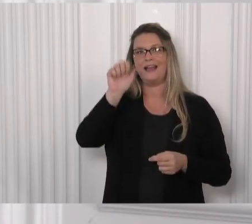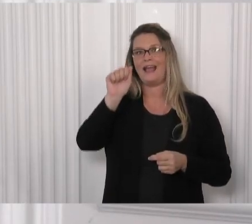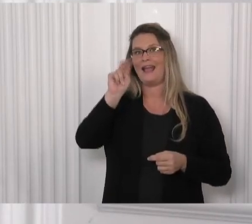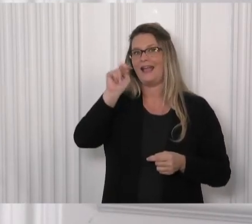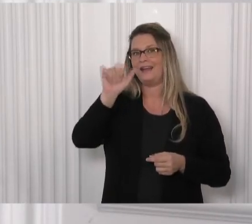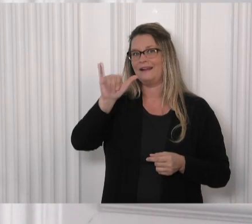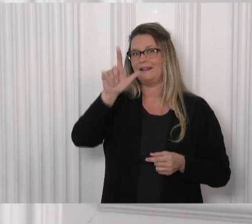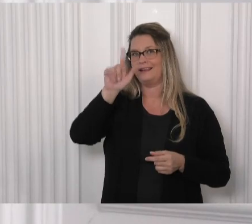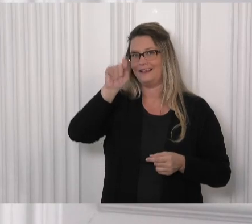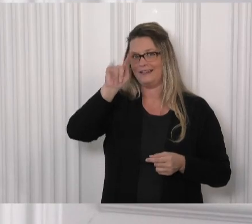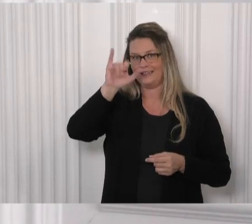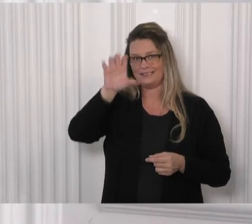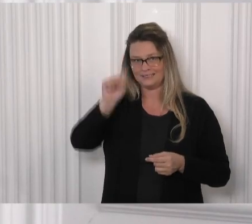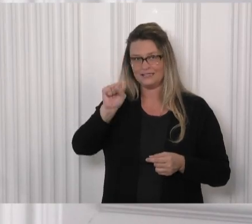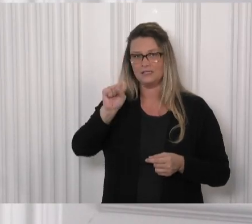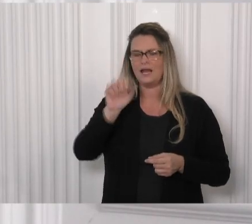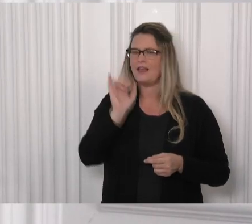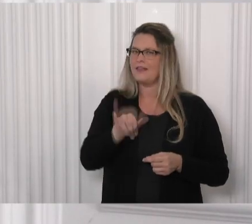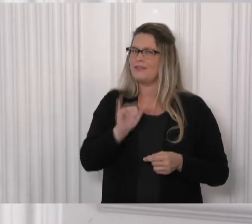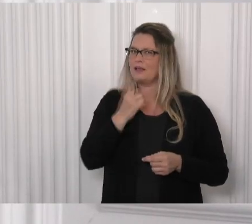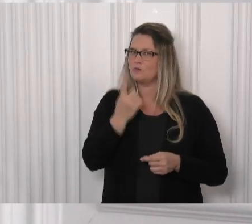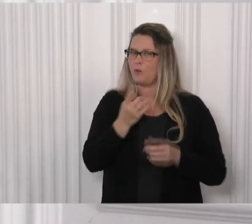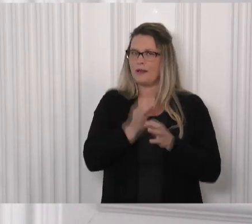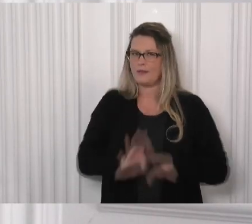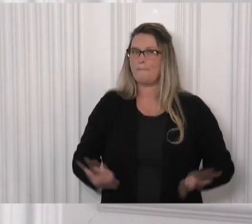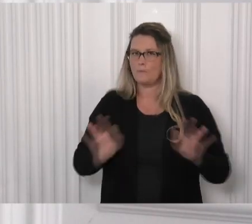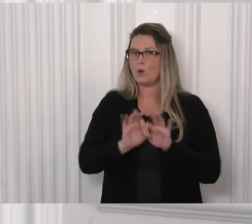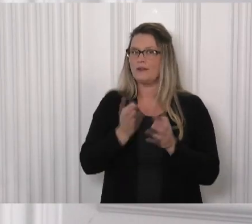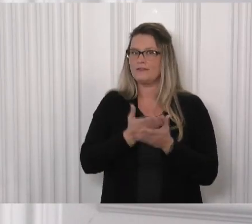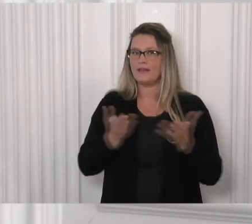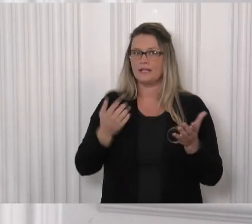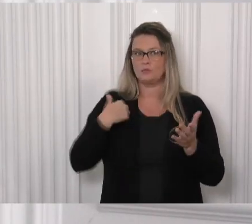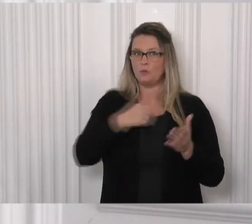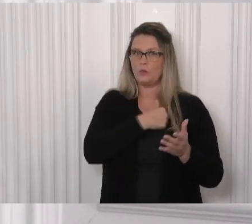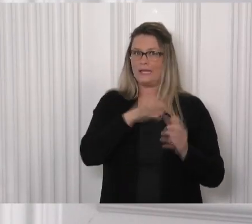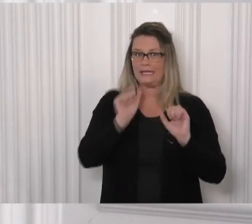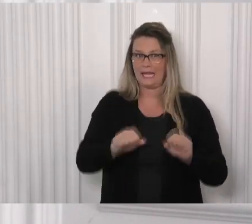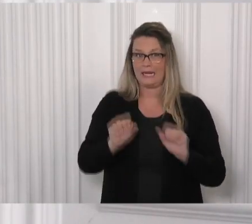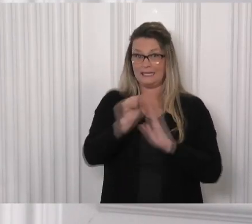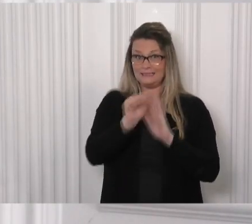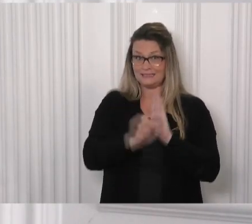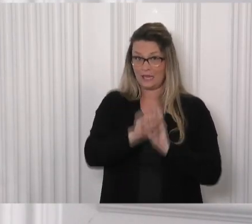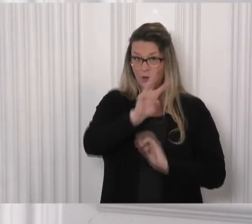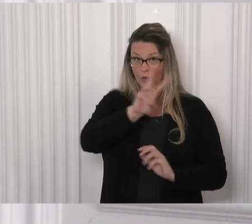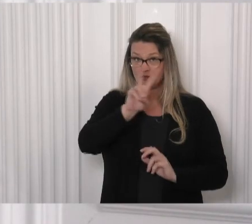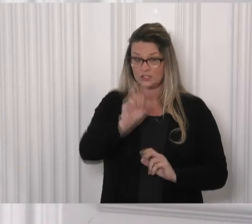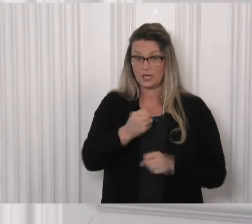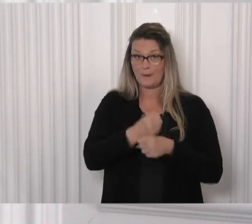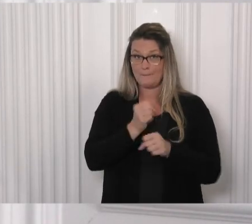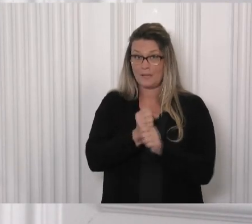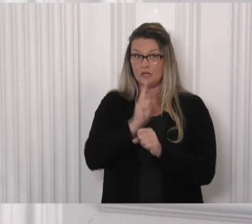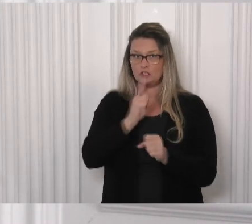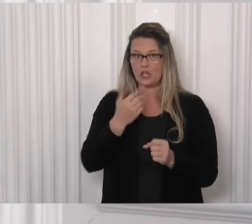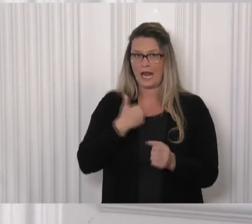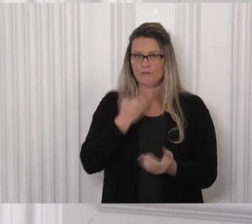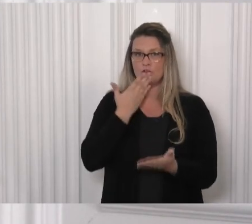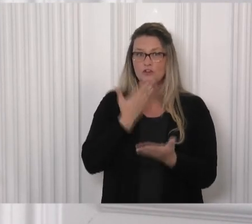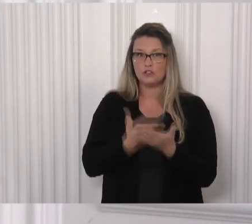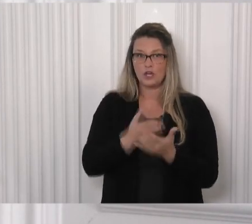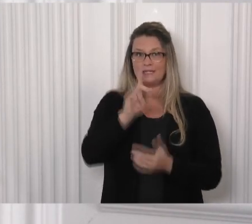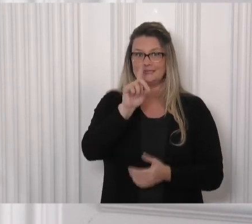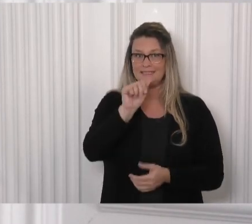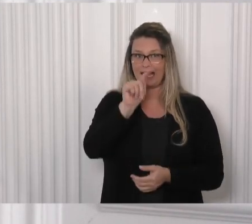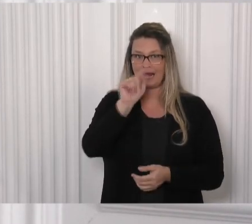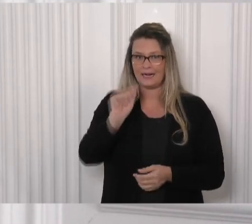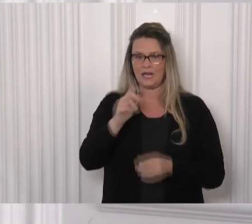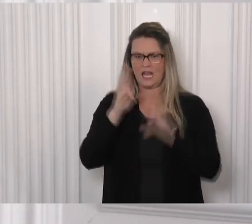important things, in addition to the things that have been described to you, that we can do as a state is to make sure we have good data, good analysis, and